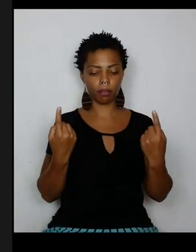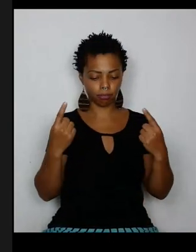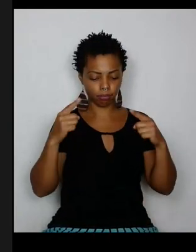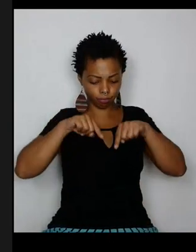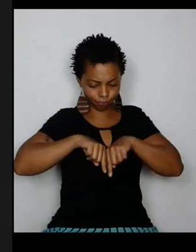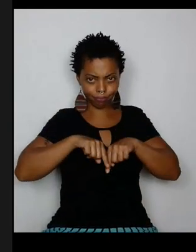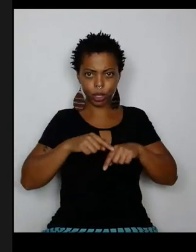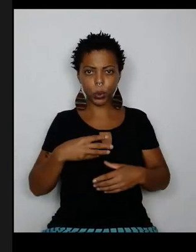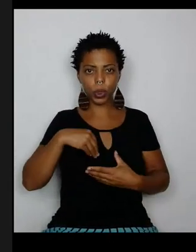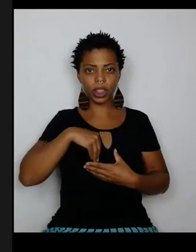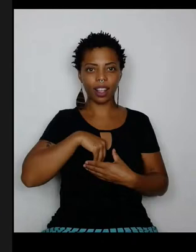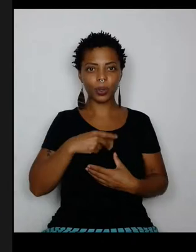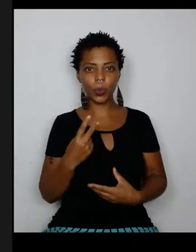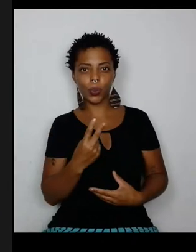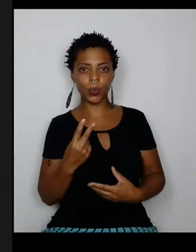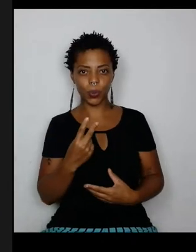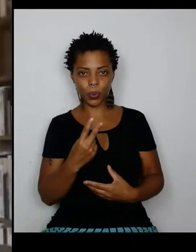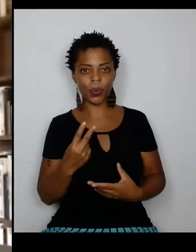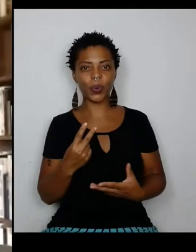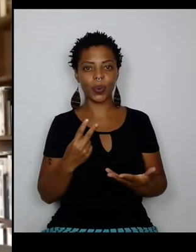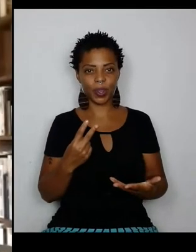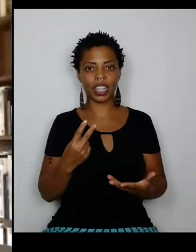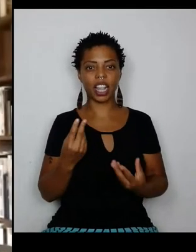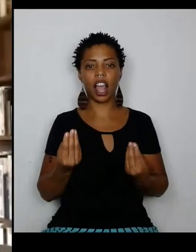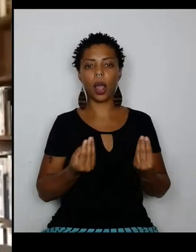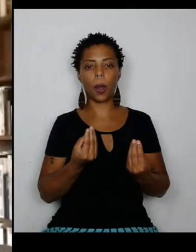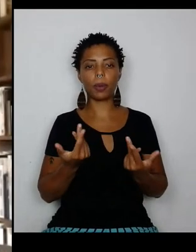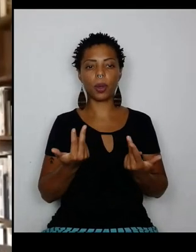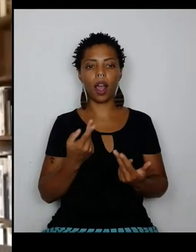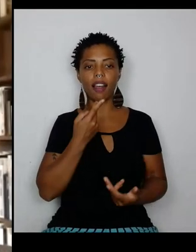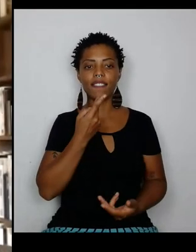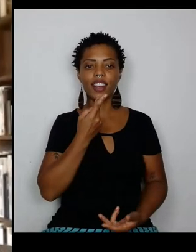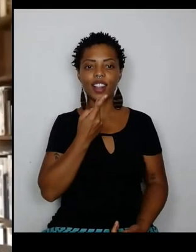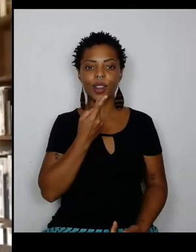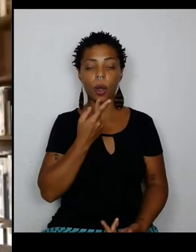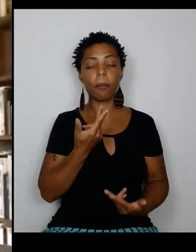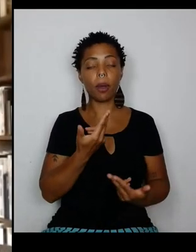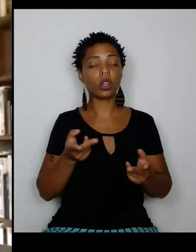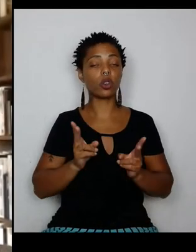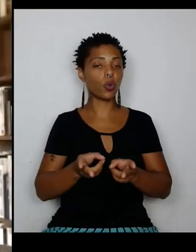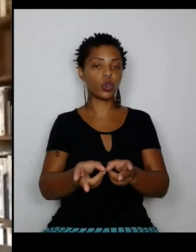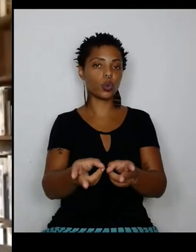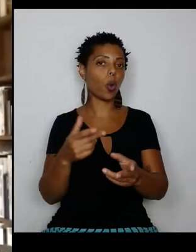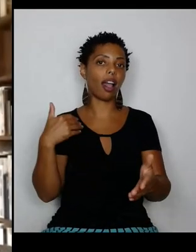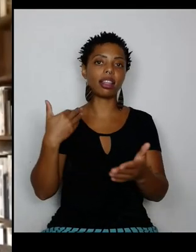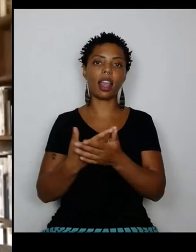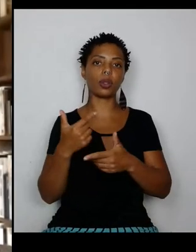continues continues throughout um yeah